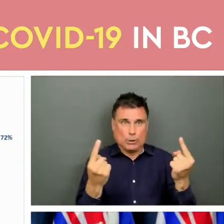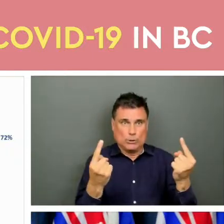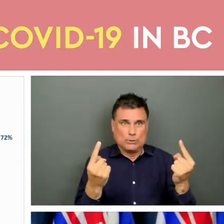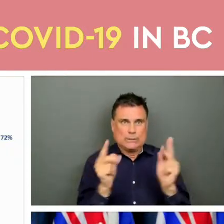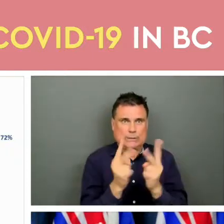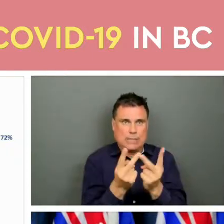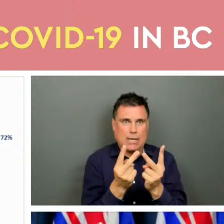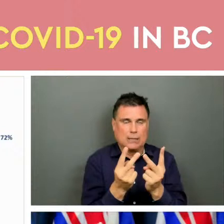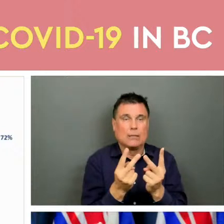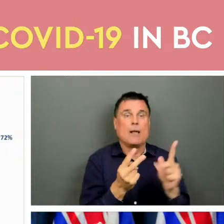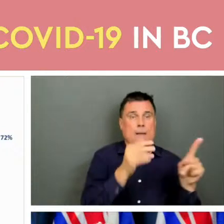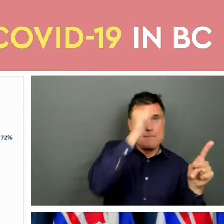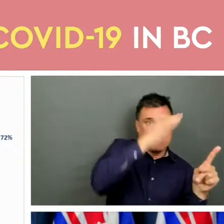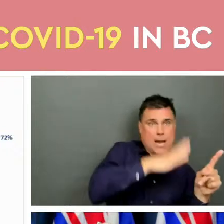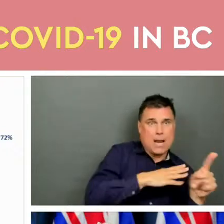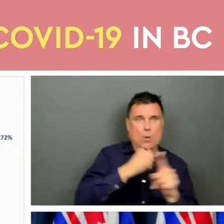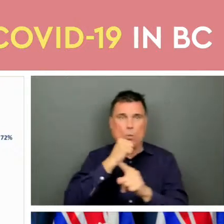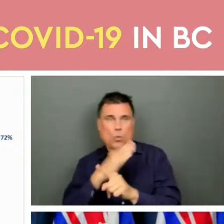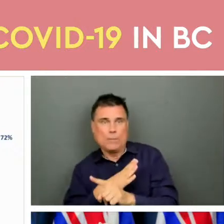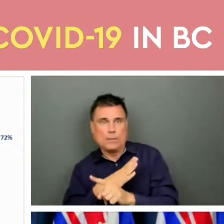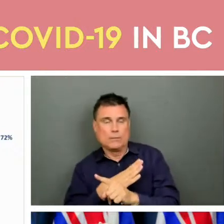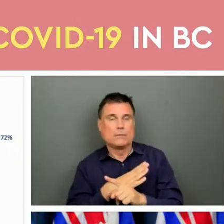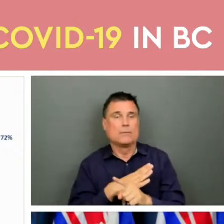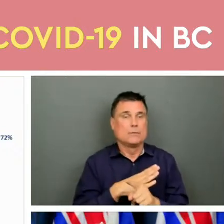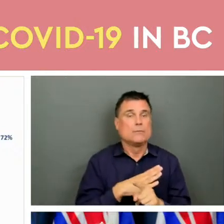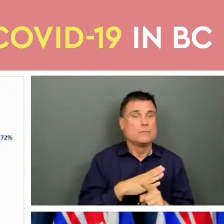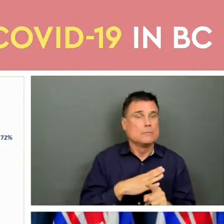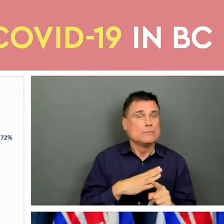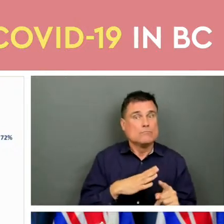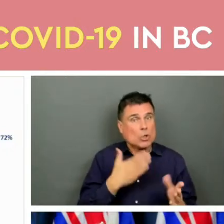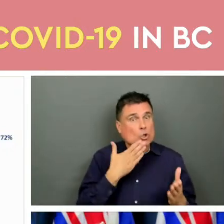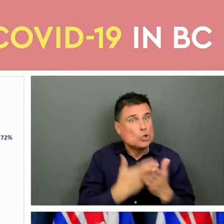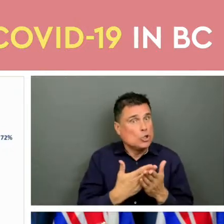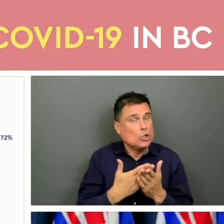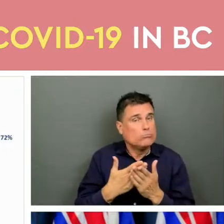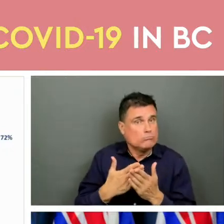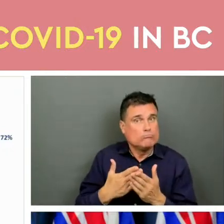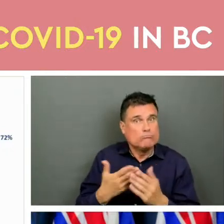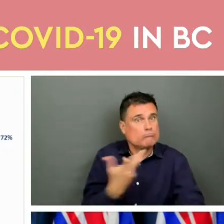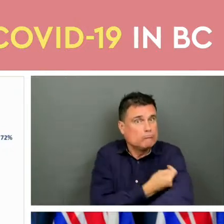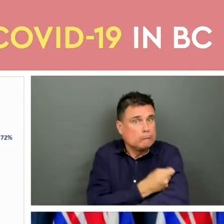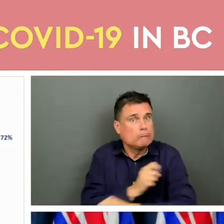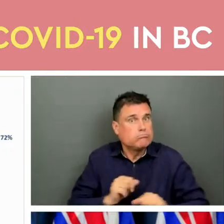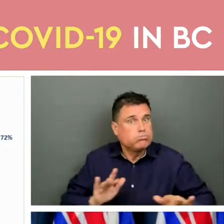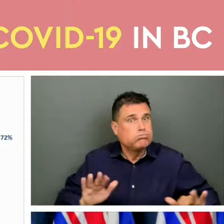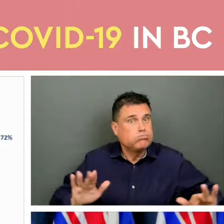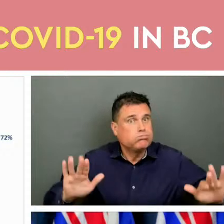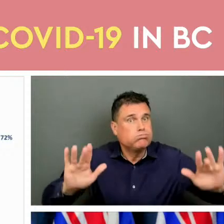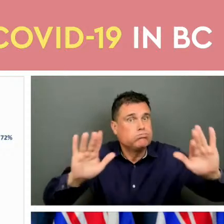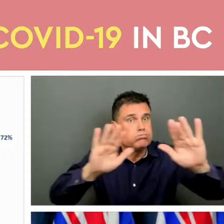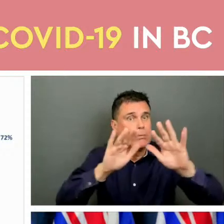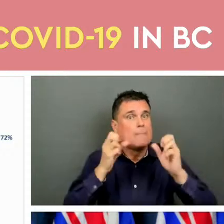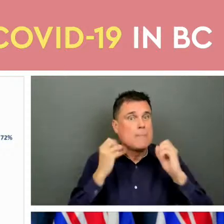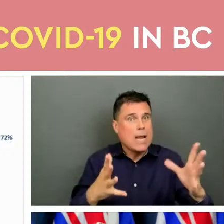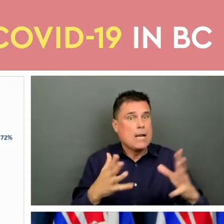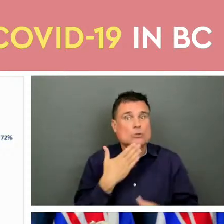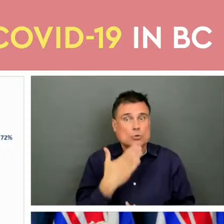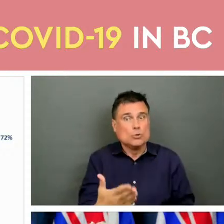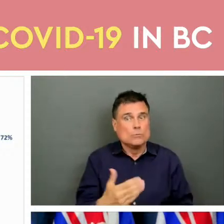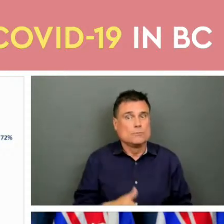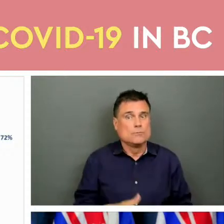17-year-olds, now having a good start on getting up with first